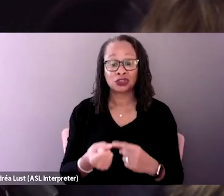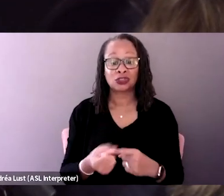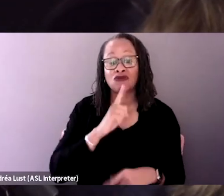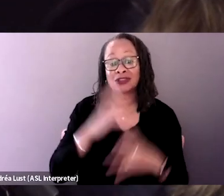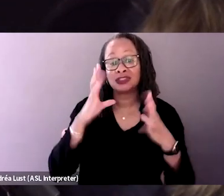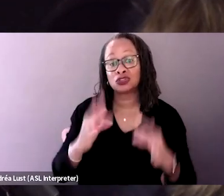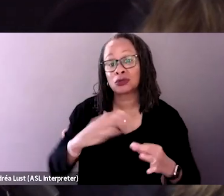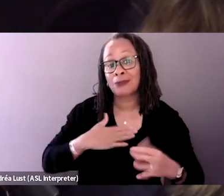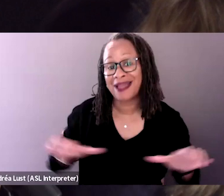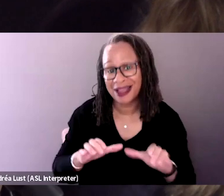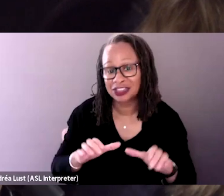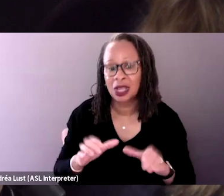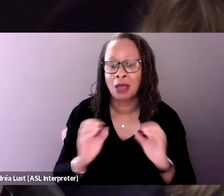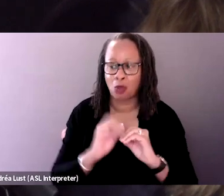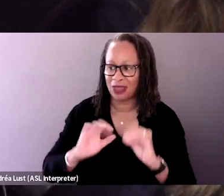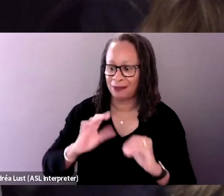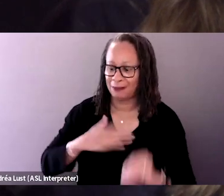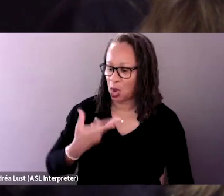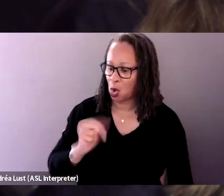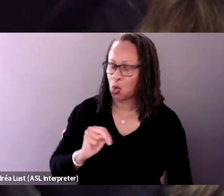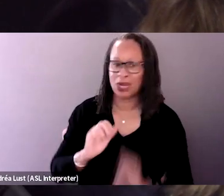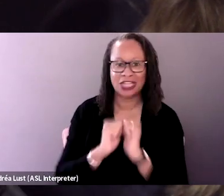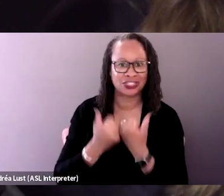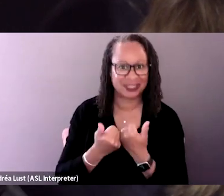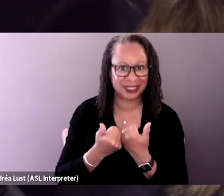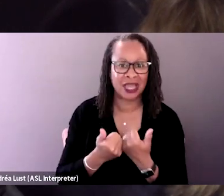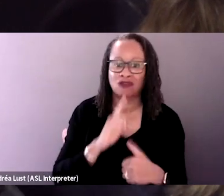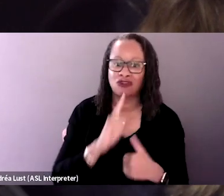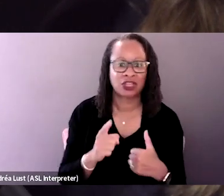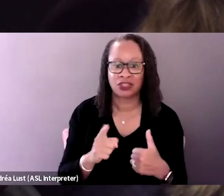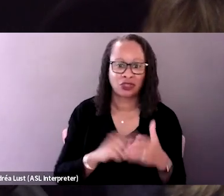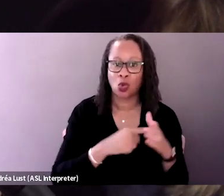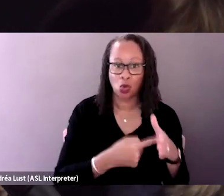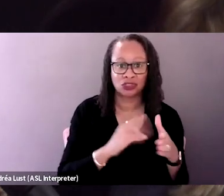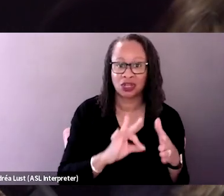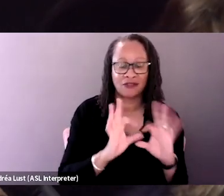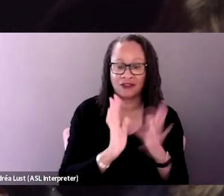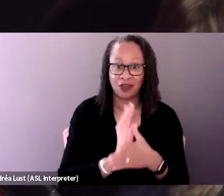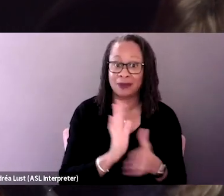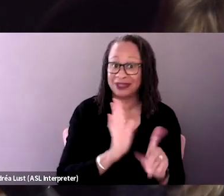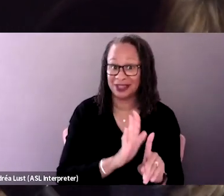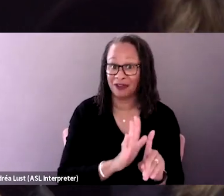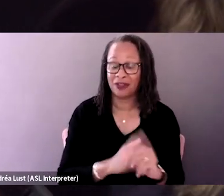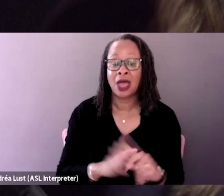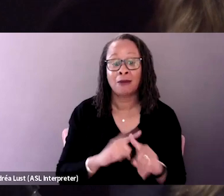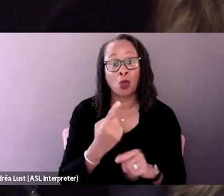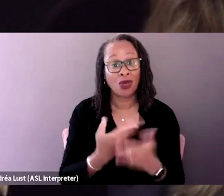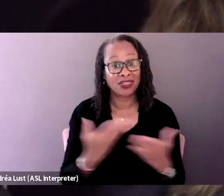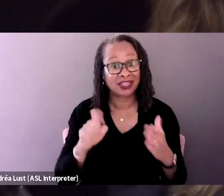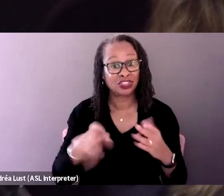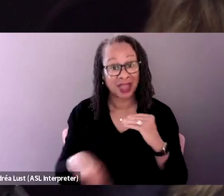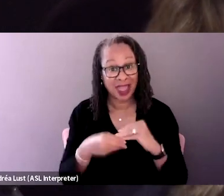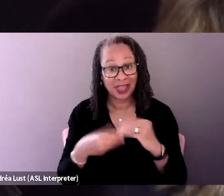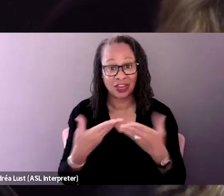action much more so than my own agency. I mean, even just the origin of the film, as you heard. But one thing that I should add here is that I